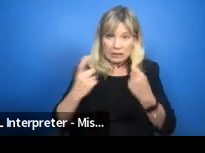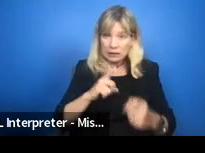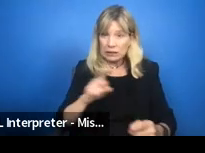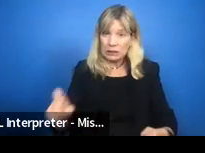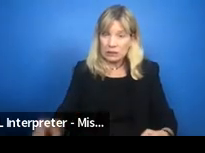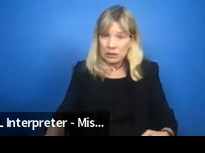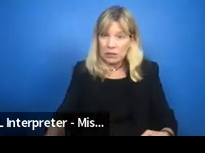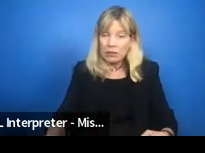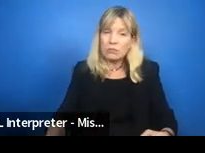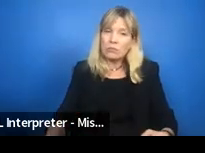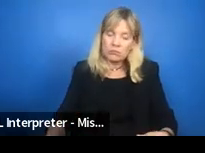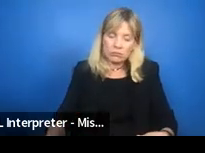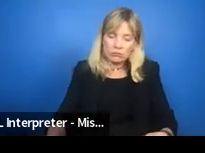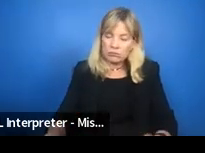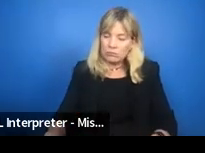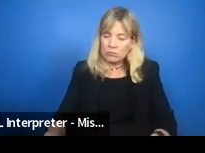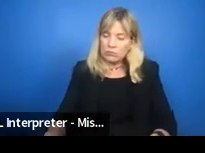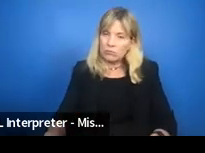a question?